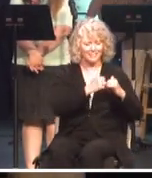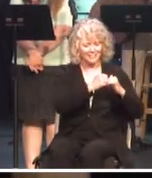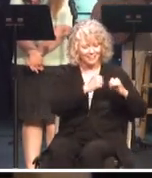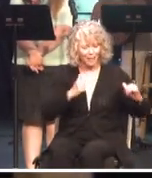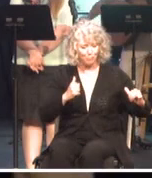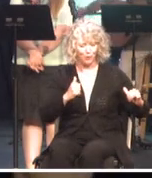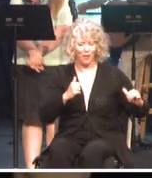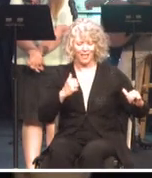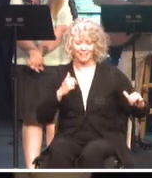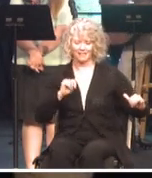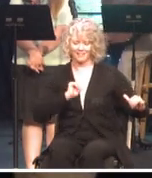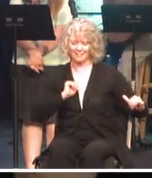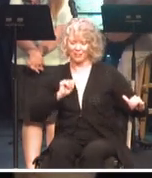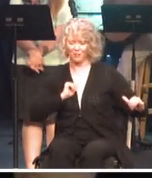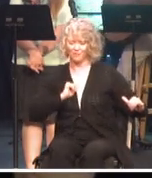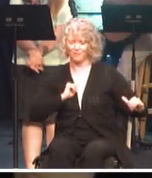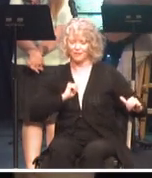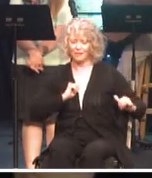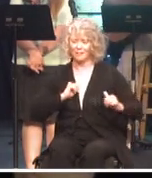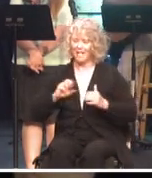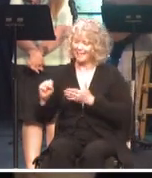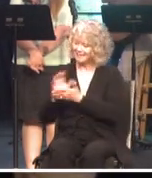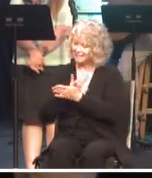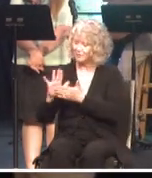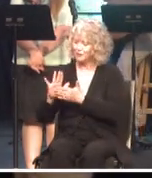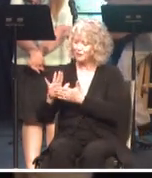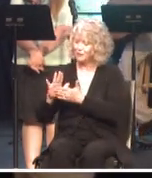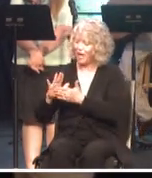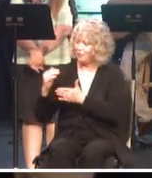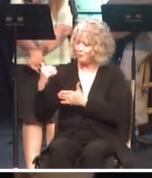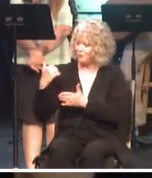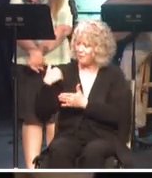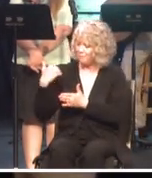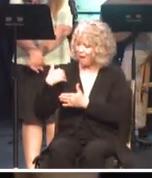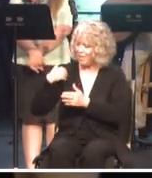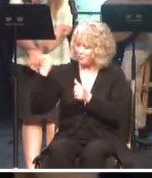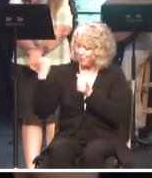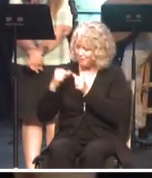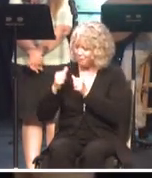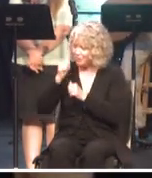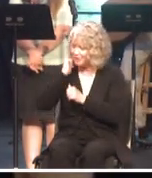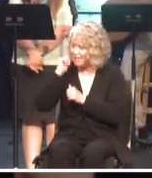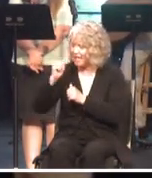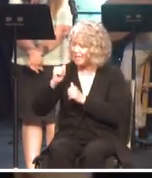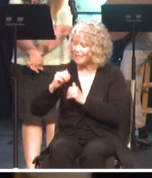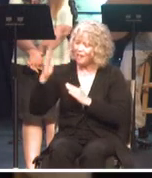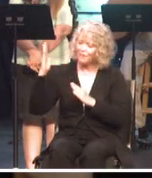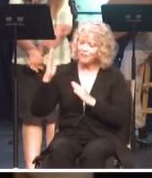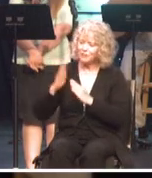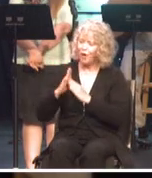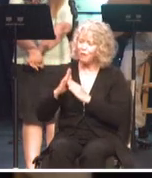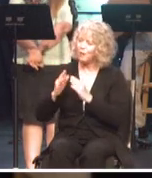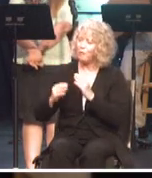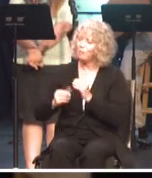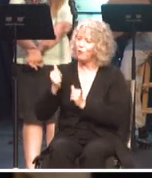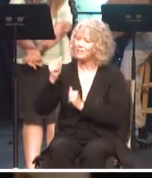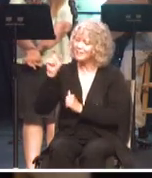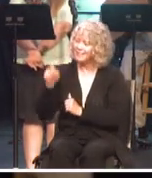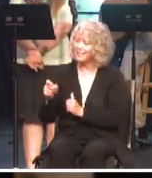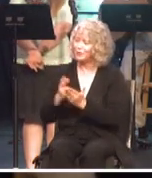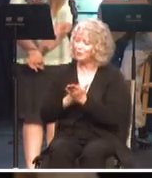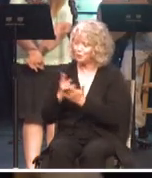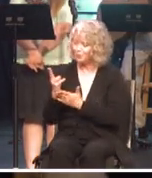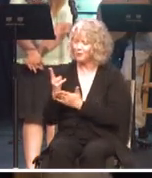That we would remind ourselves daily of this great truth, most vital truth. That